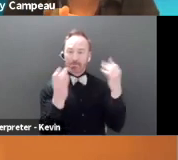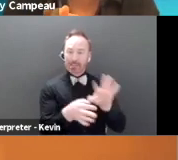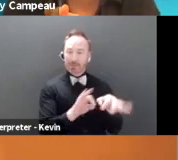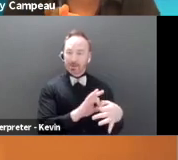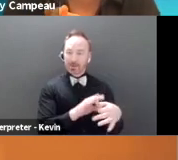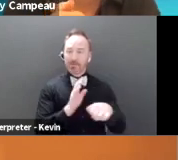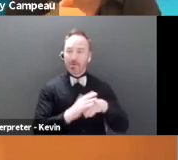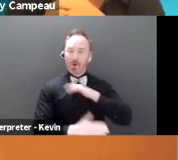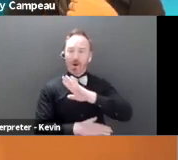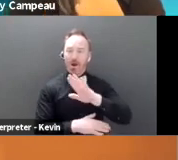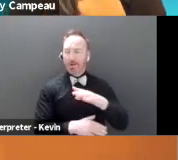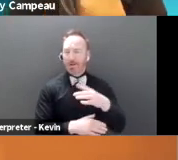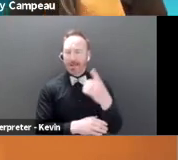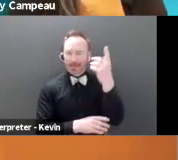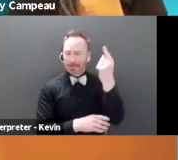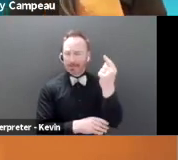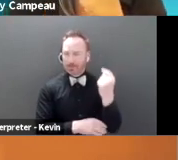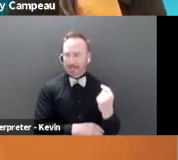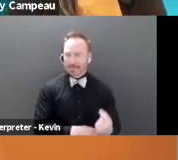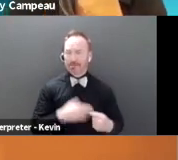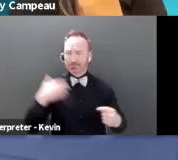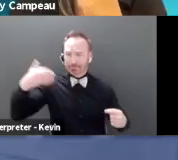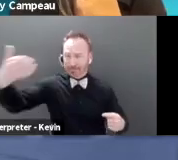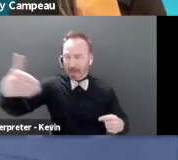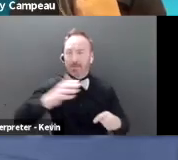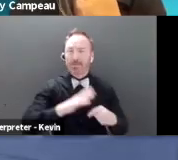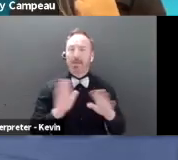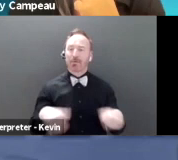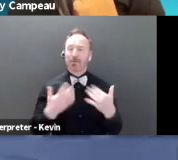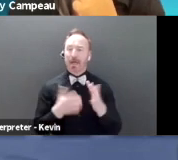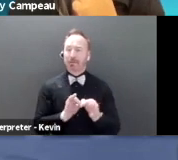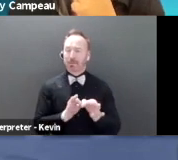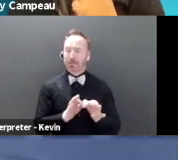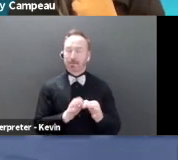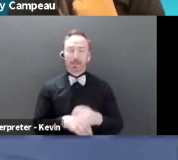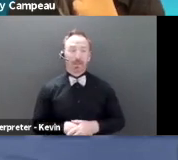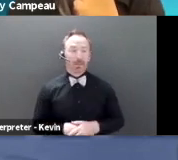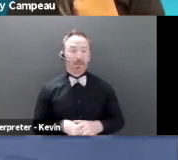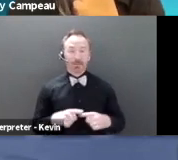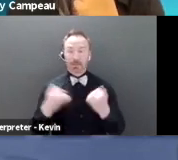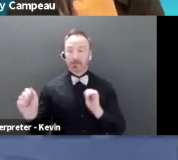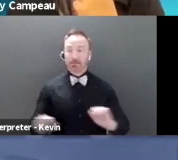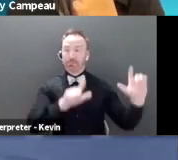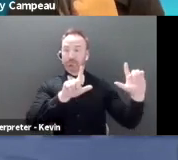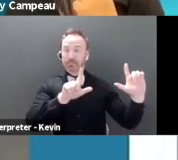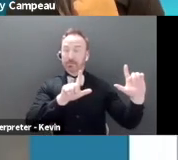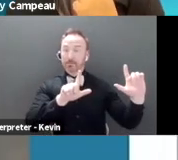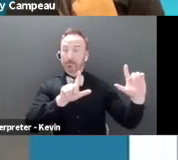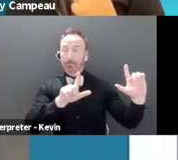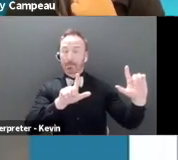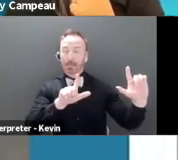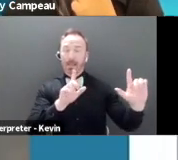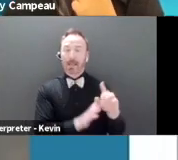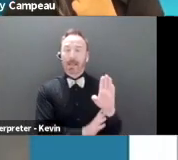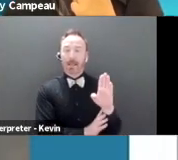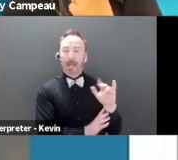our Toolkit Tuesdays. And we're going to quickly move into just a little bit of a bio